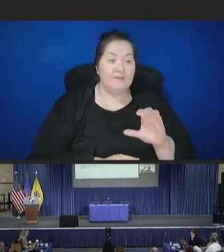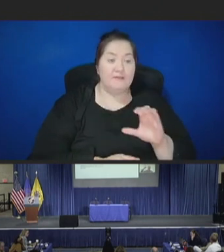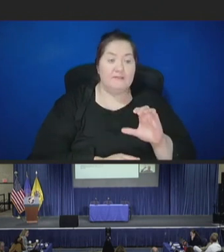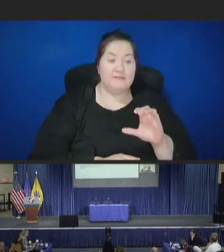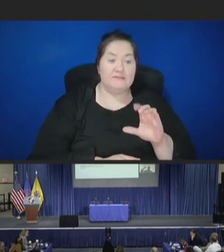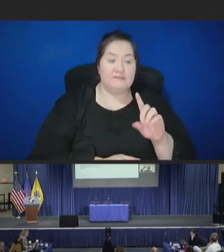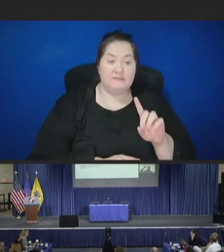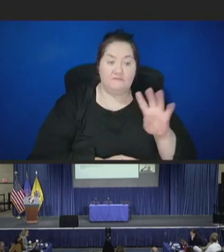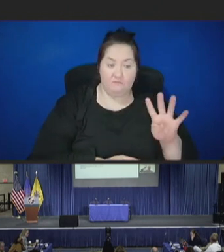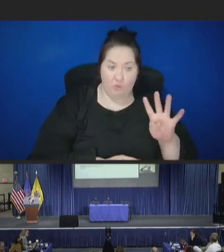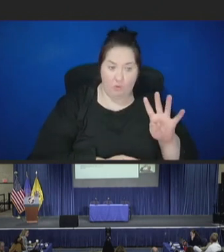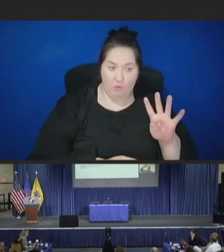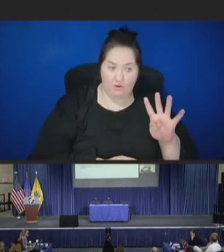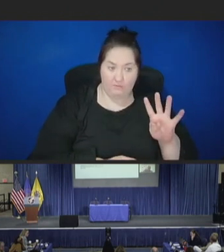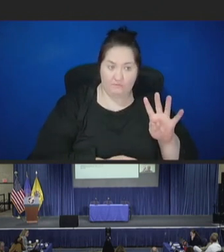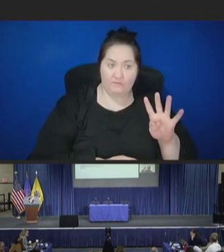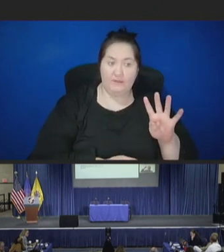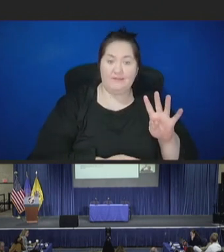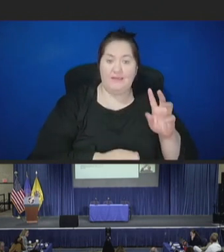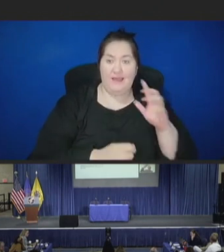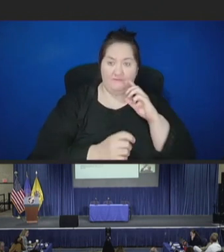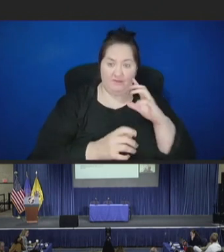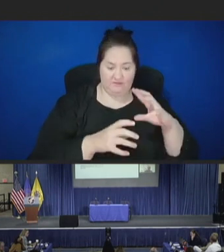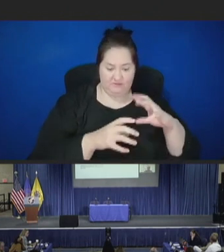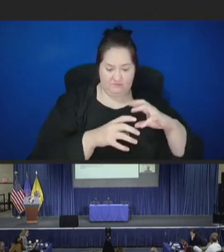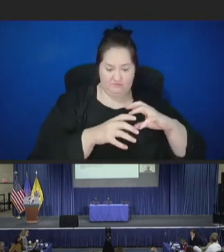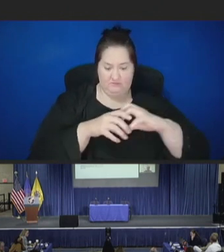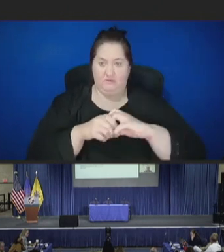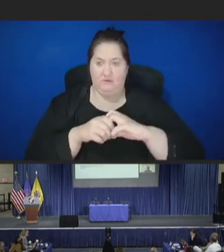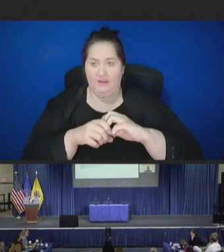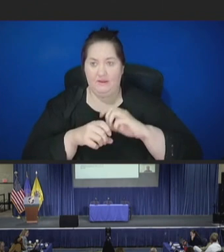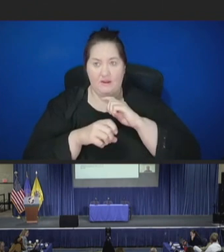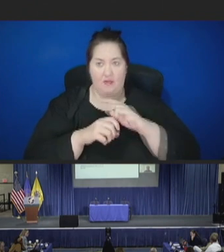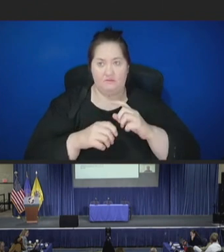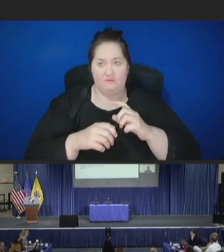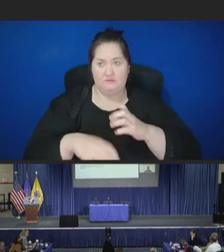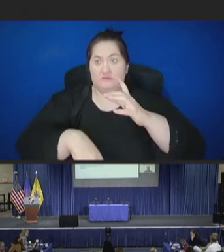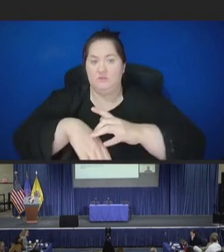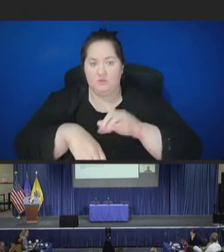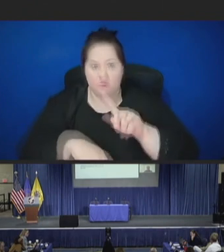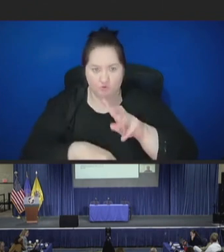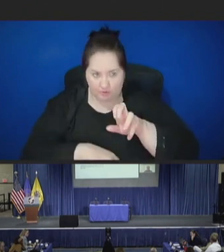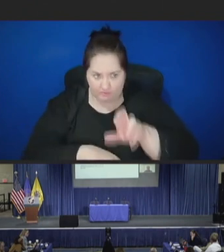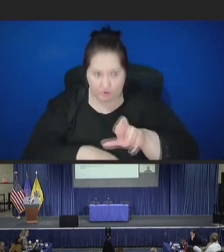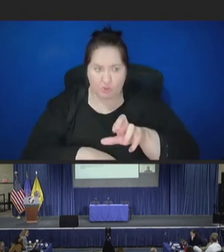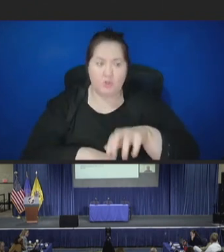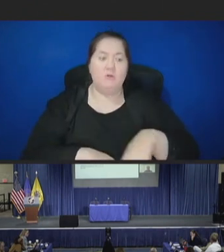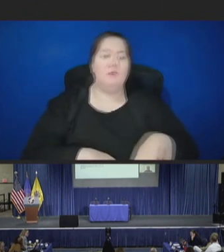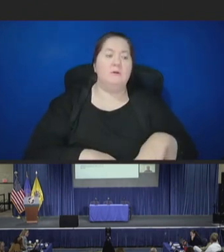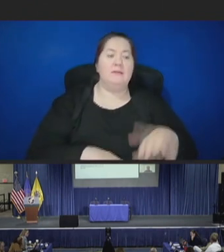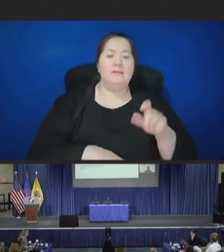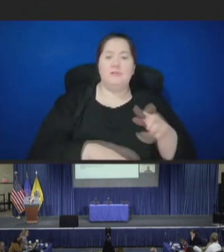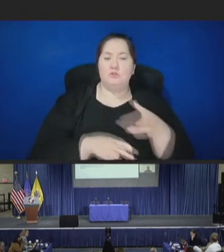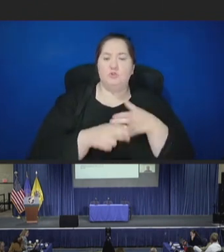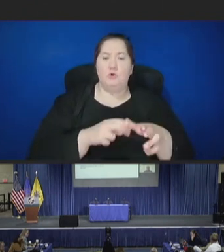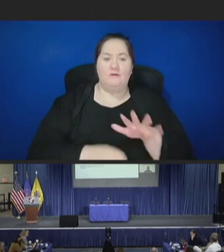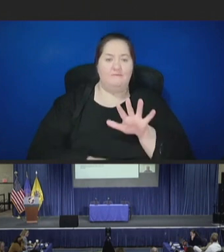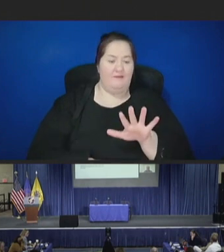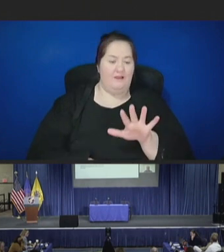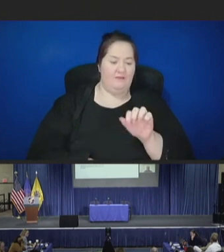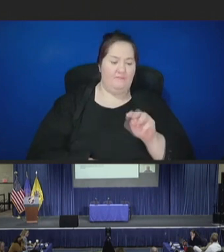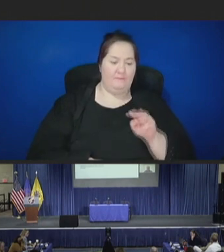the light chain to squeeze in there and not bump in to the trimer, they just need a very short 5 amino